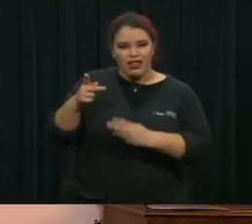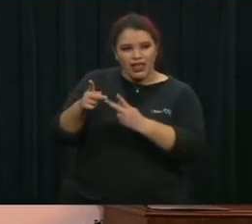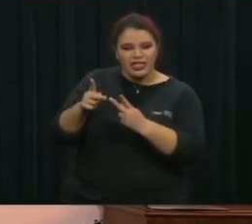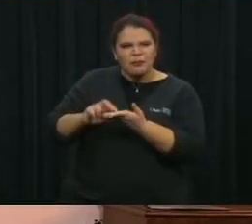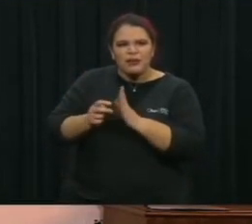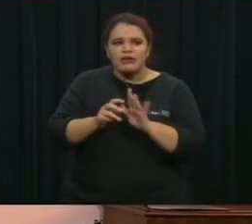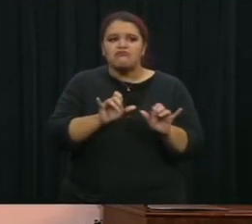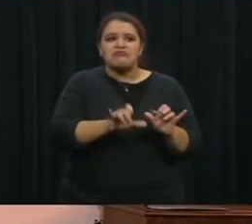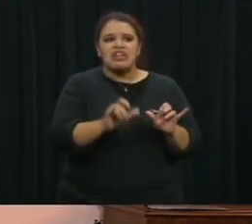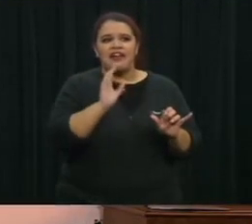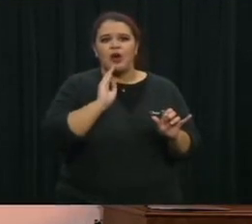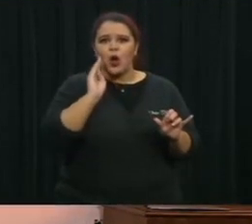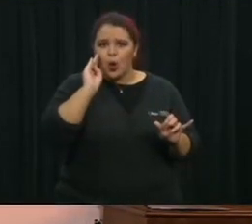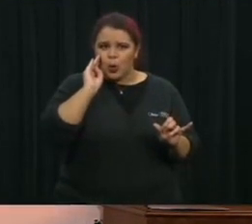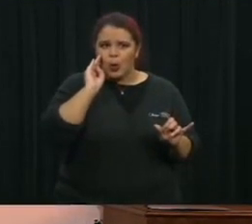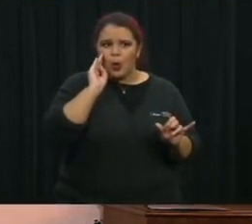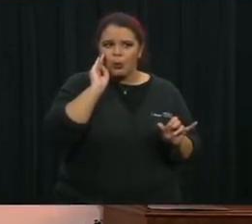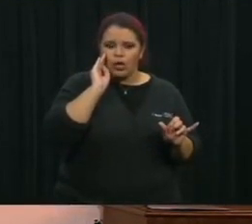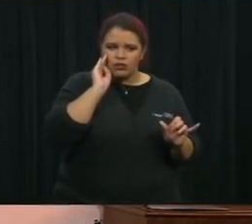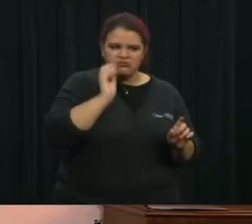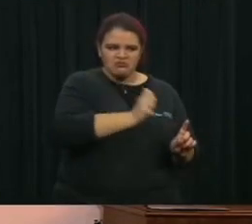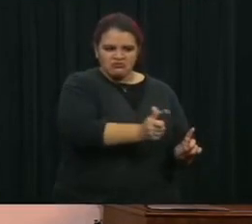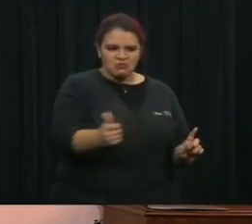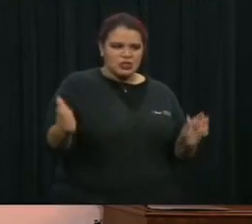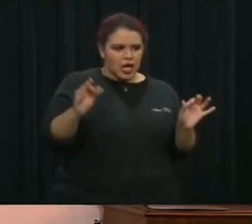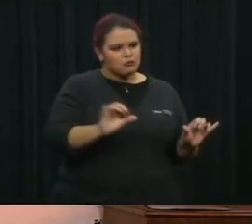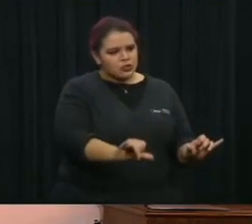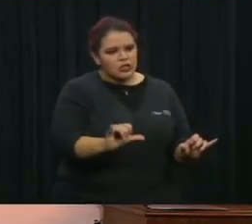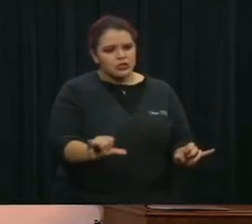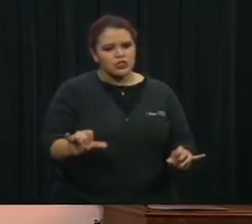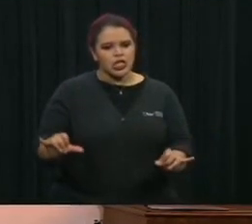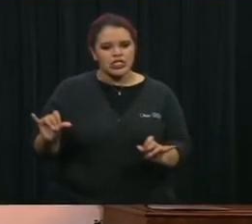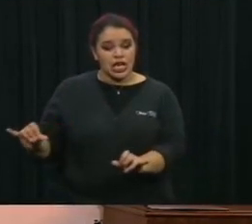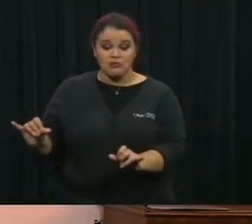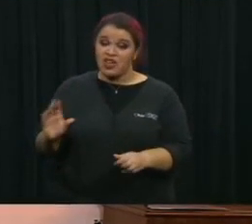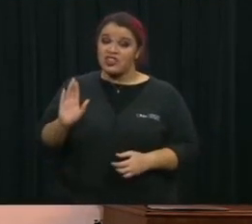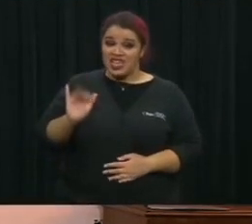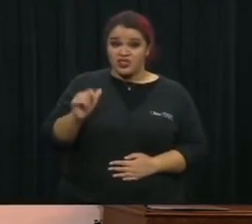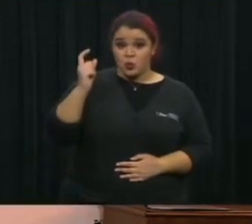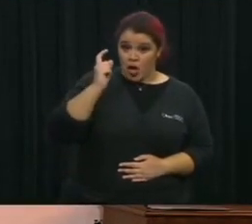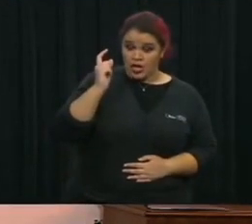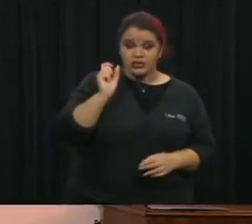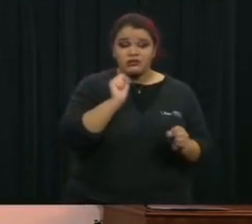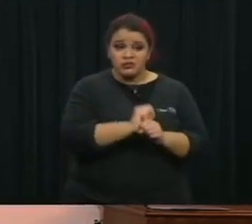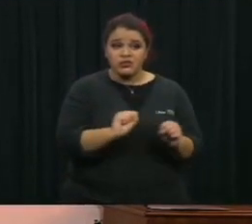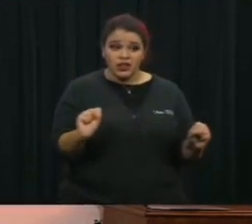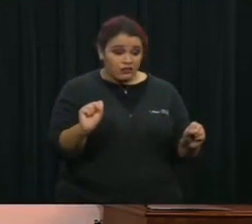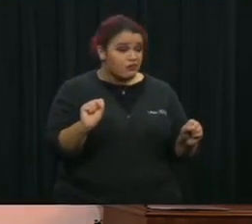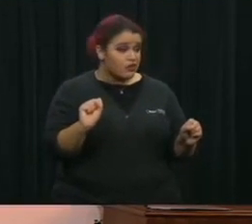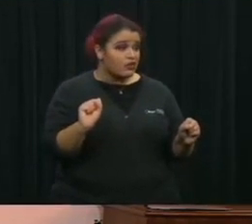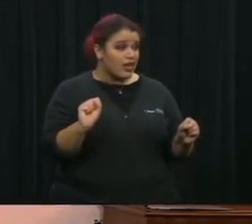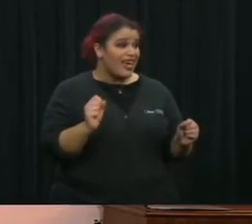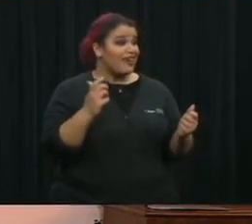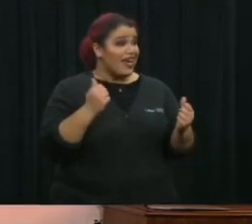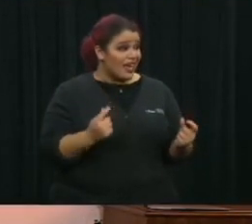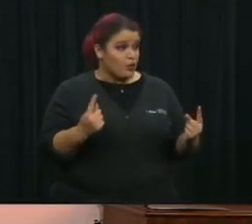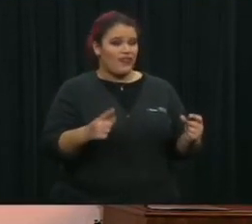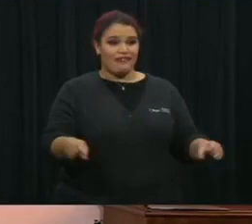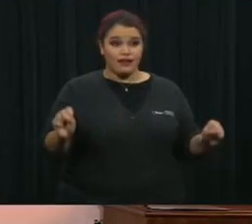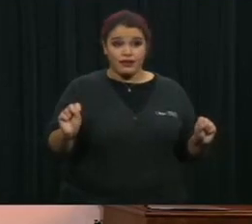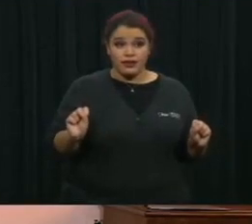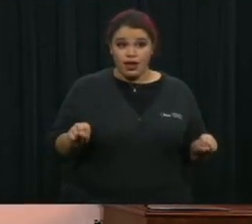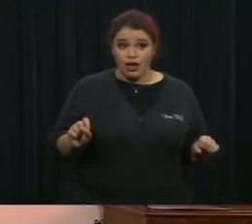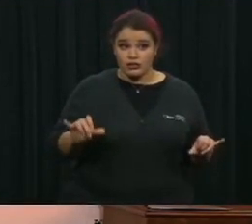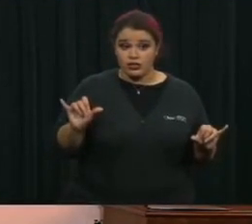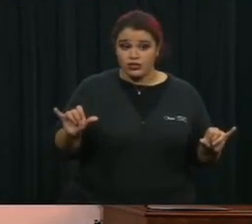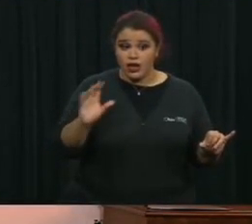It's the wisest thing to do. It's the safest thing to do. And, I would suggest everybody who has the ability to do that.